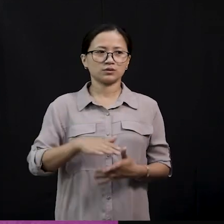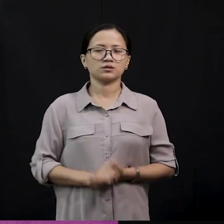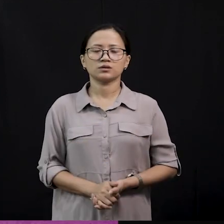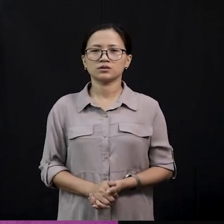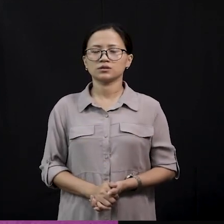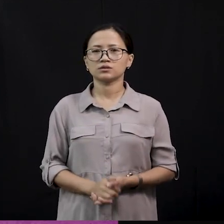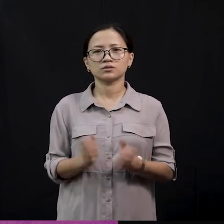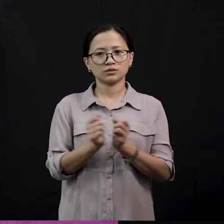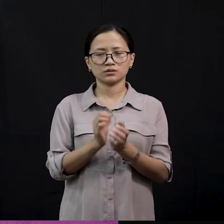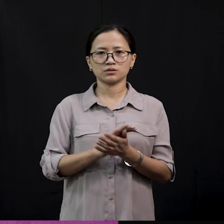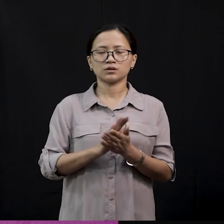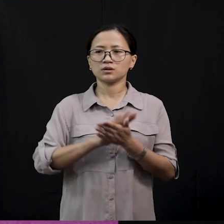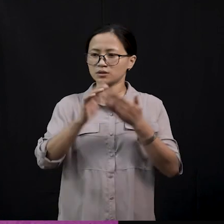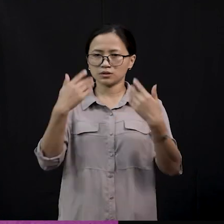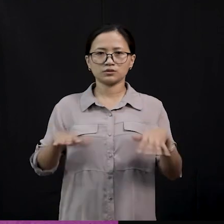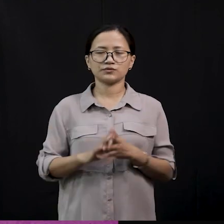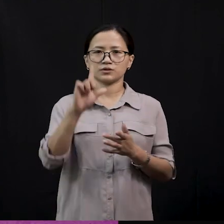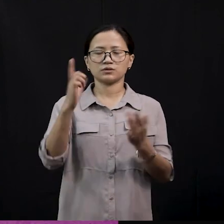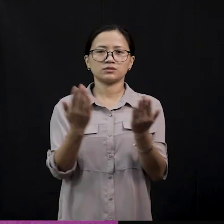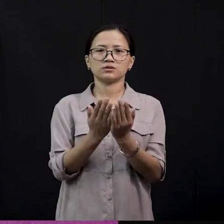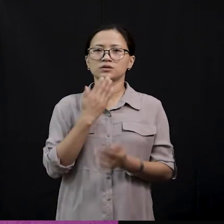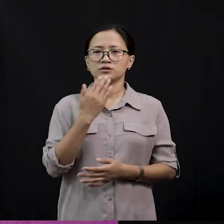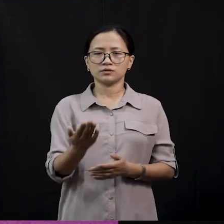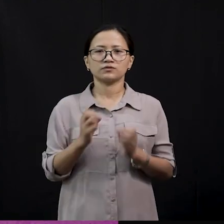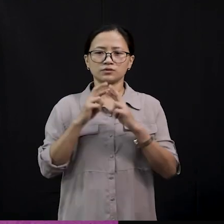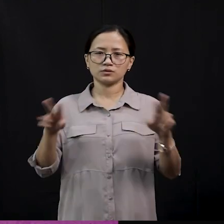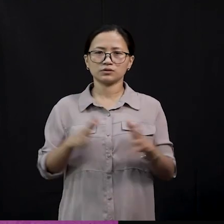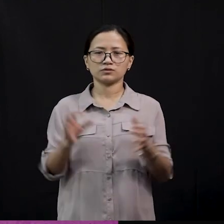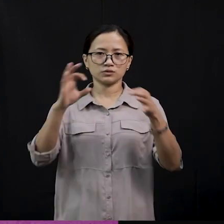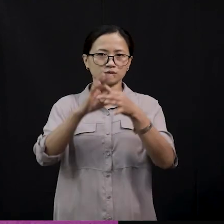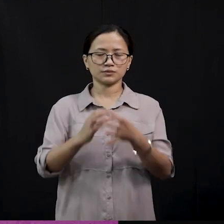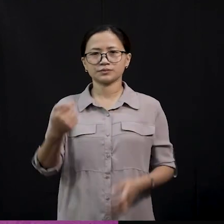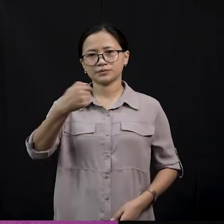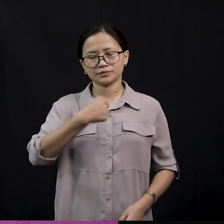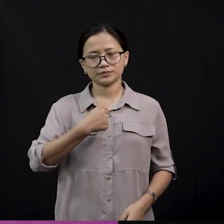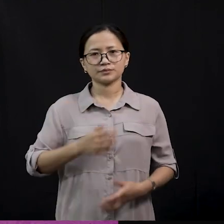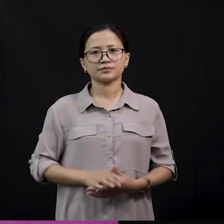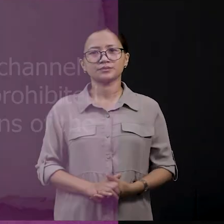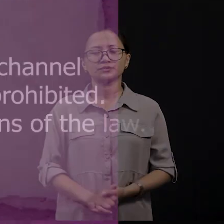So with that, we have come to the end of our lesson. Thank you all very much for joining me.